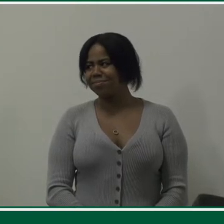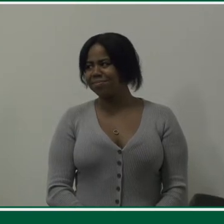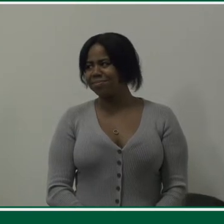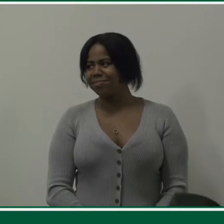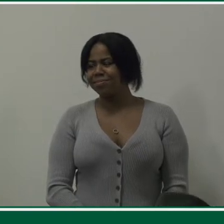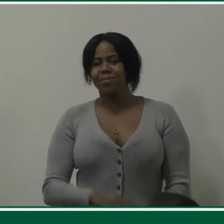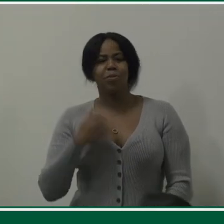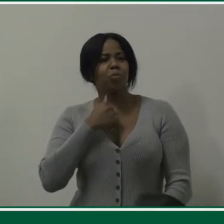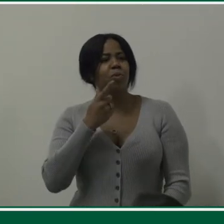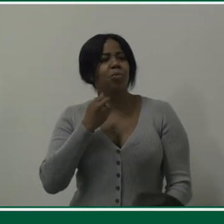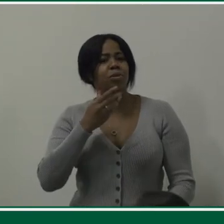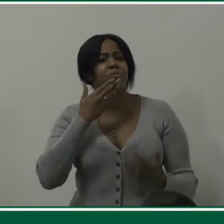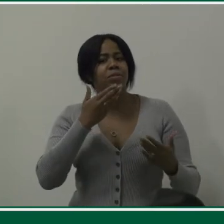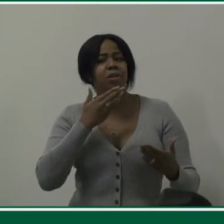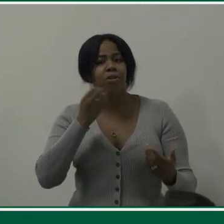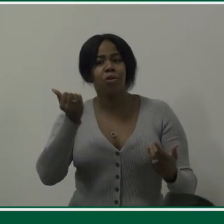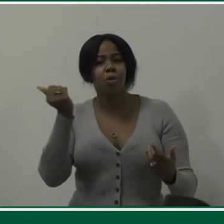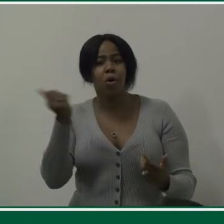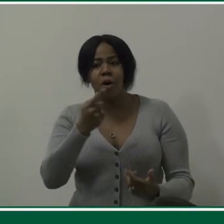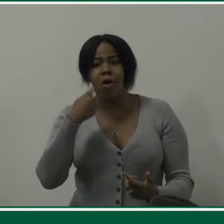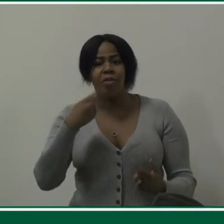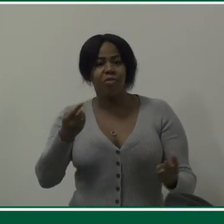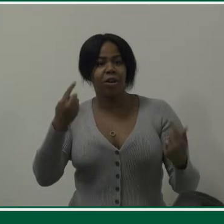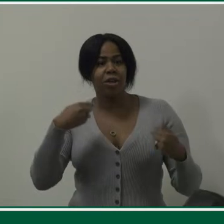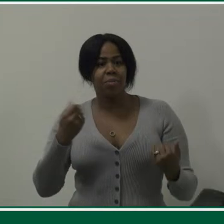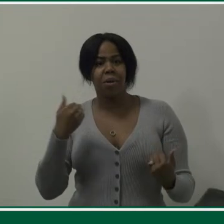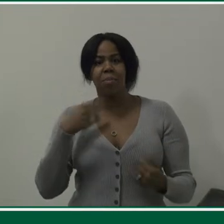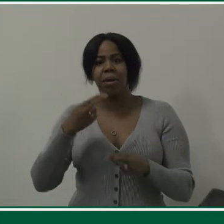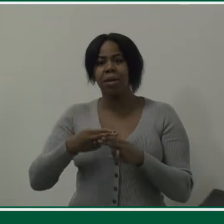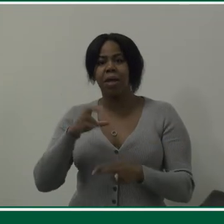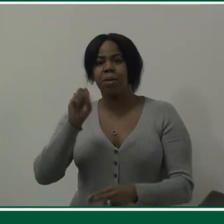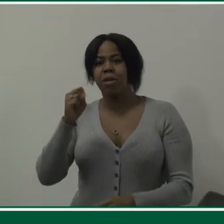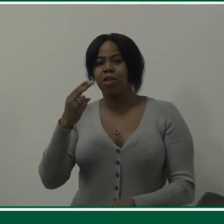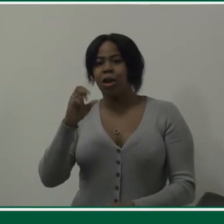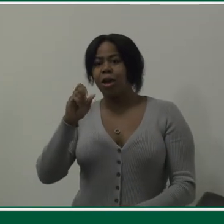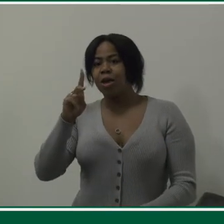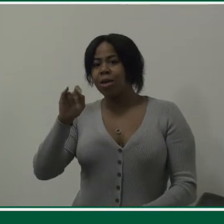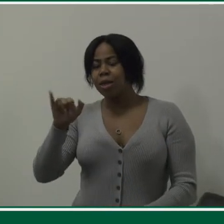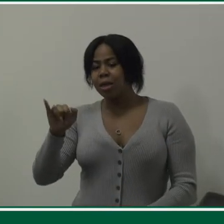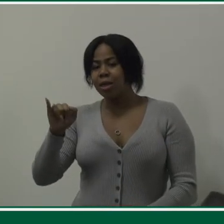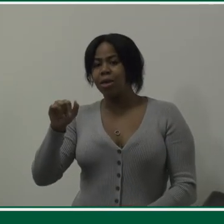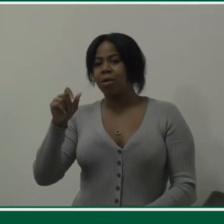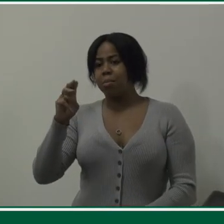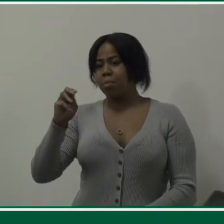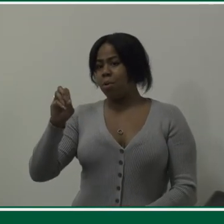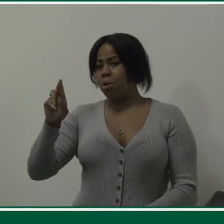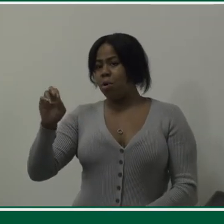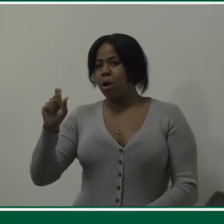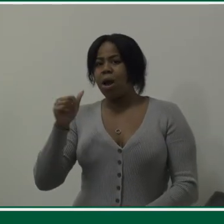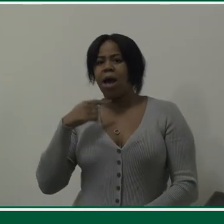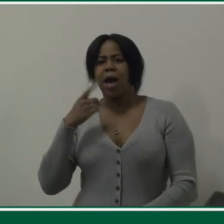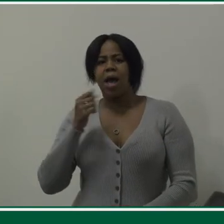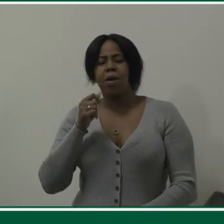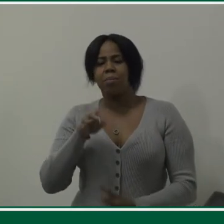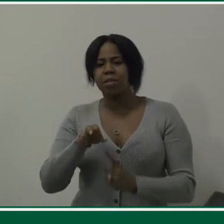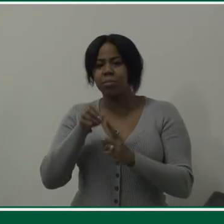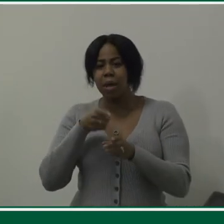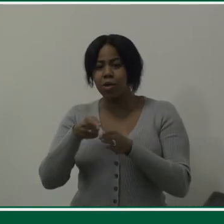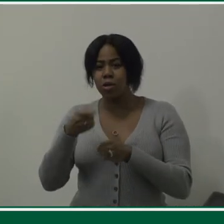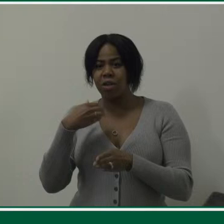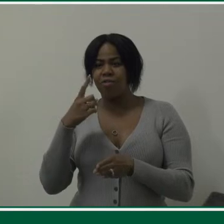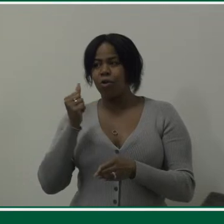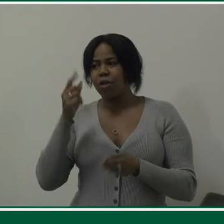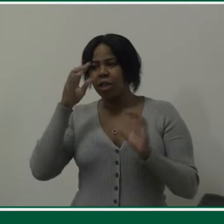We want to thank you all again for coming. My name is Shaki Moore. I serve as a presidential project specialist in the office